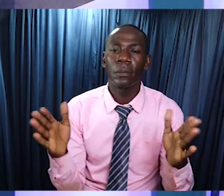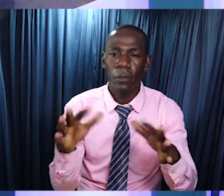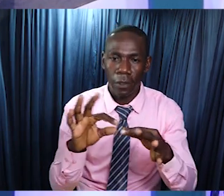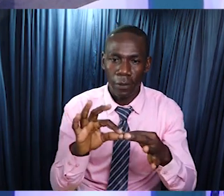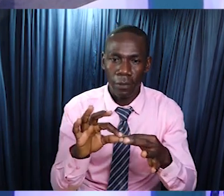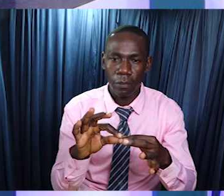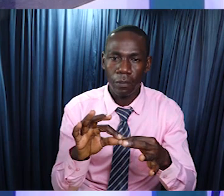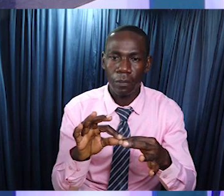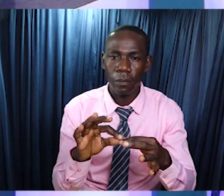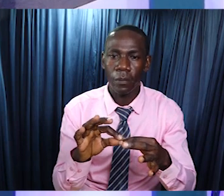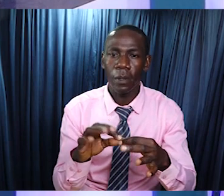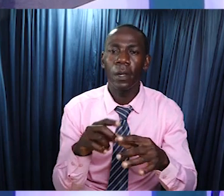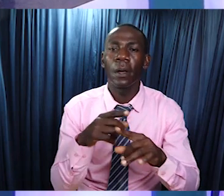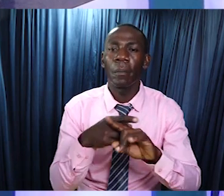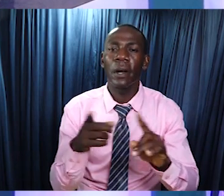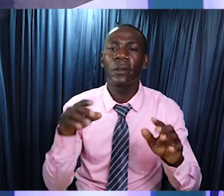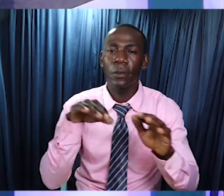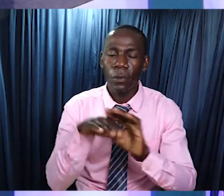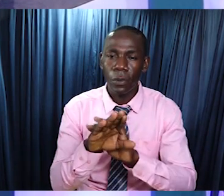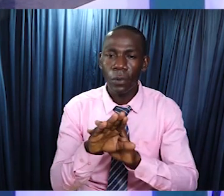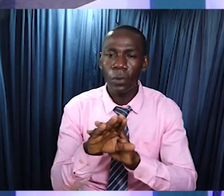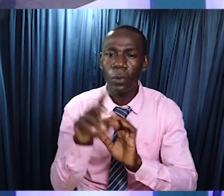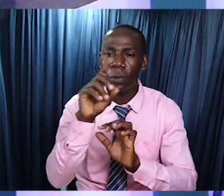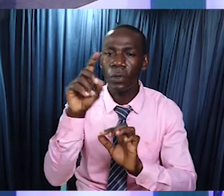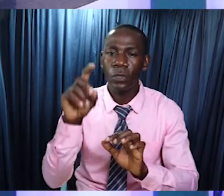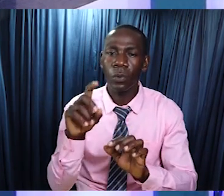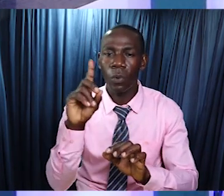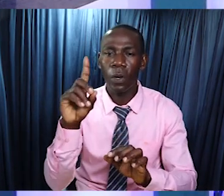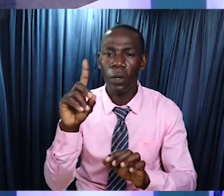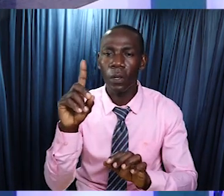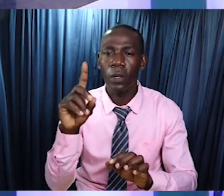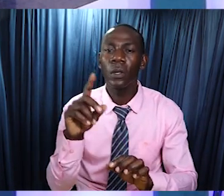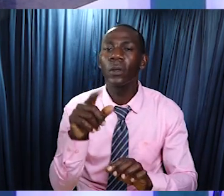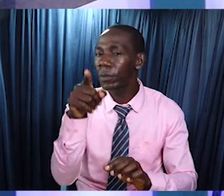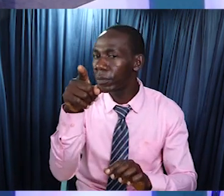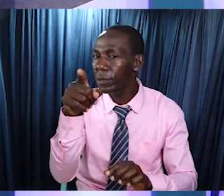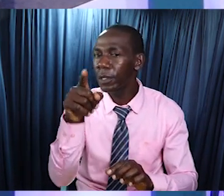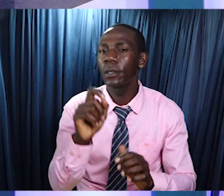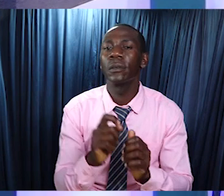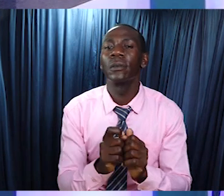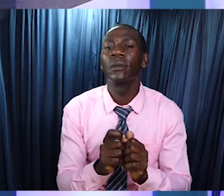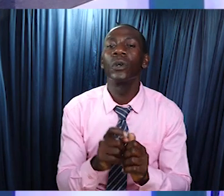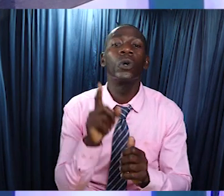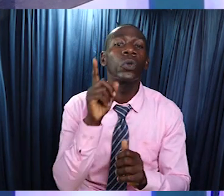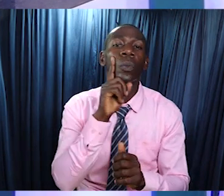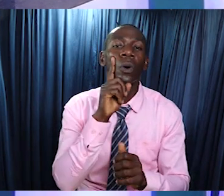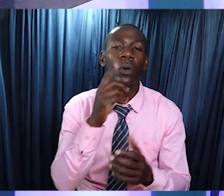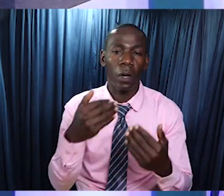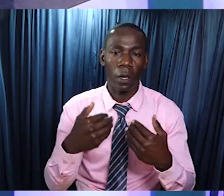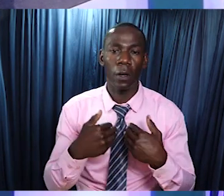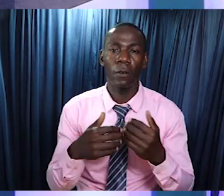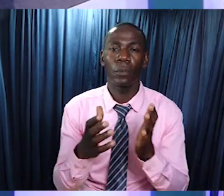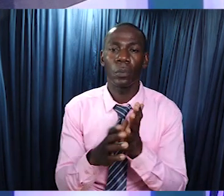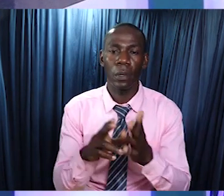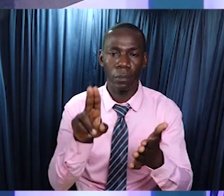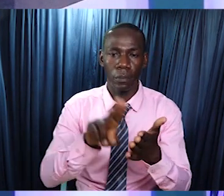Uwapatanishe. Reconcile. Lakini unapoingia swali na mmoja wapo. But whenever you question one of them. Hivyo umeota kidole. That you've pointed. Kesho utakujaona unashindwa na maisha.